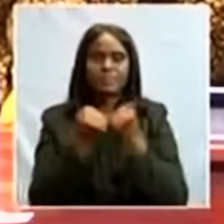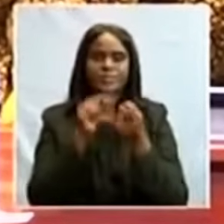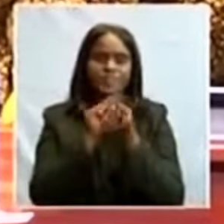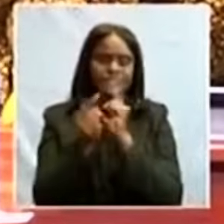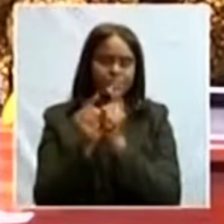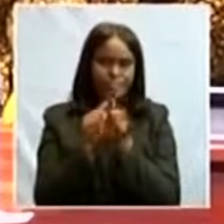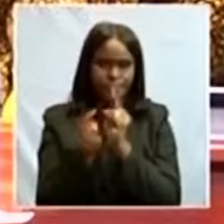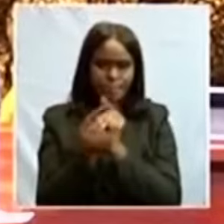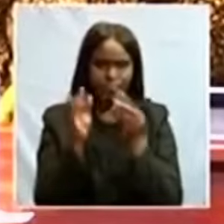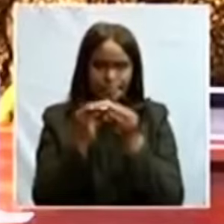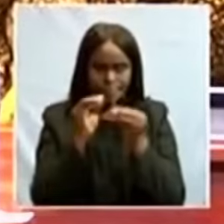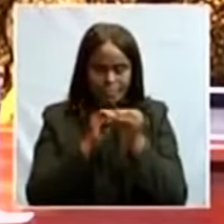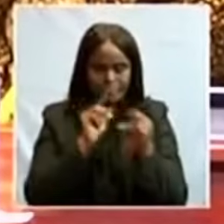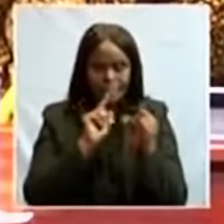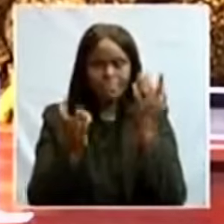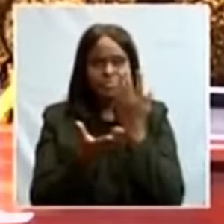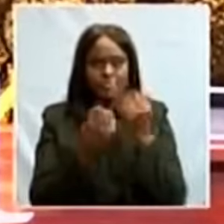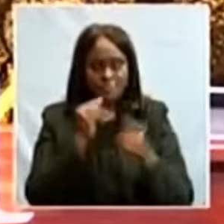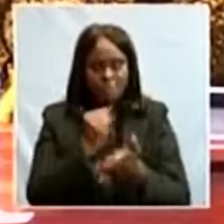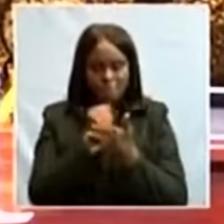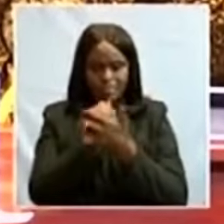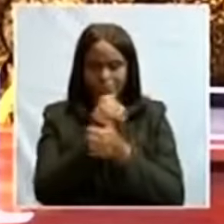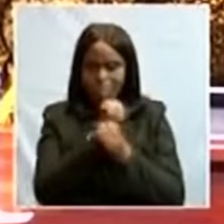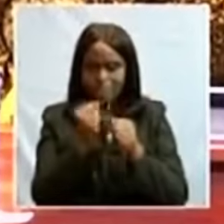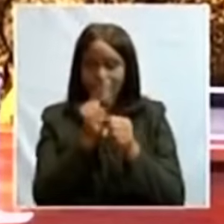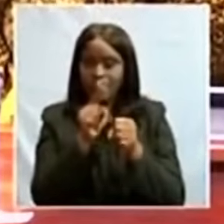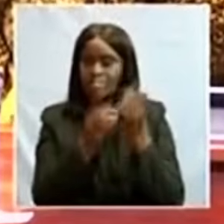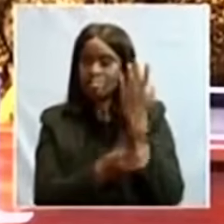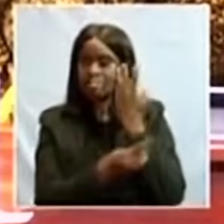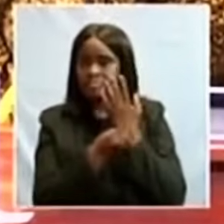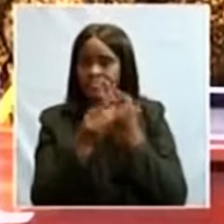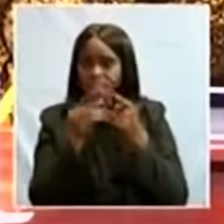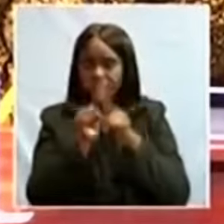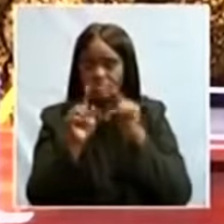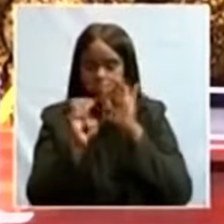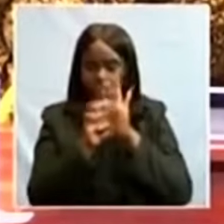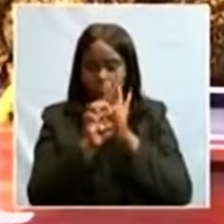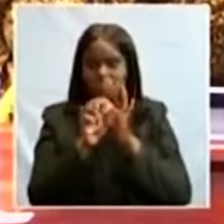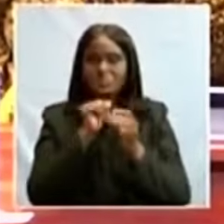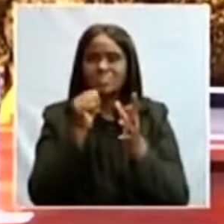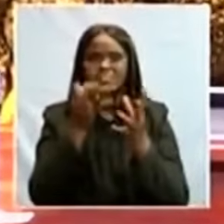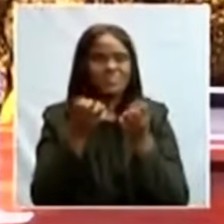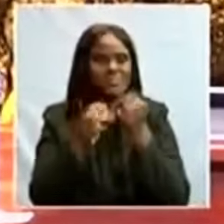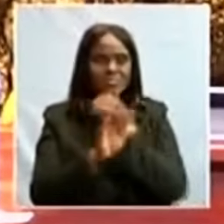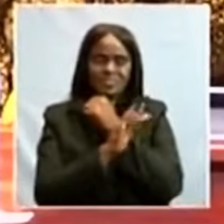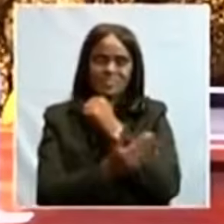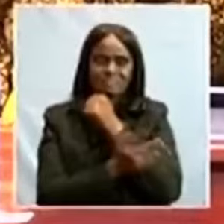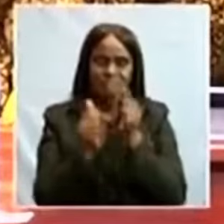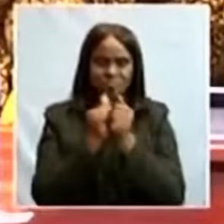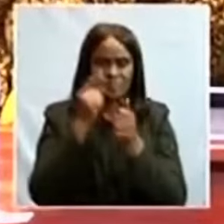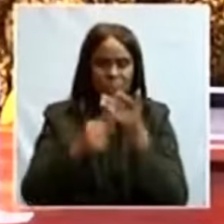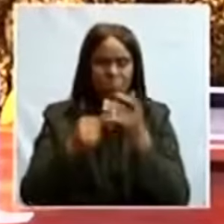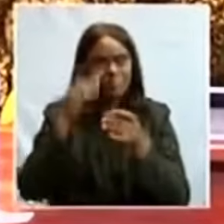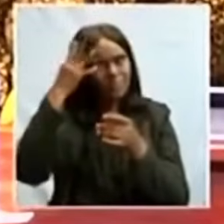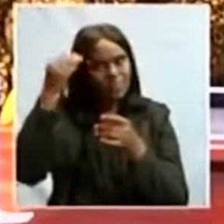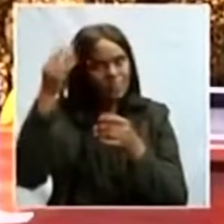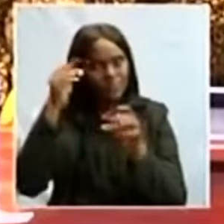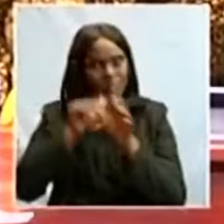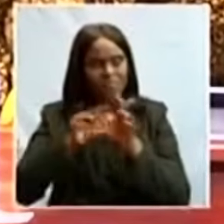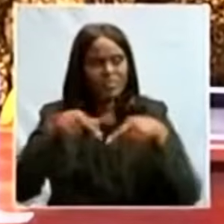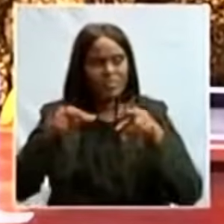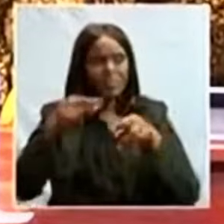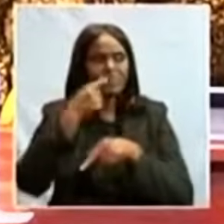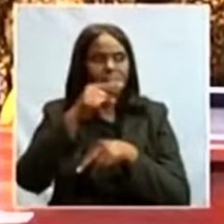interactions, hence mitigating sad developments such as unwanted pregnancies and junkies in the